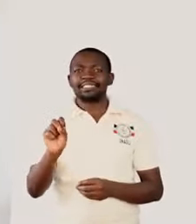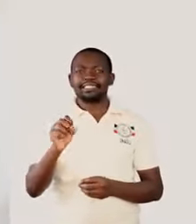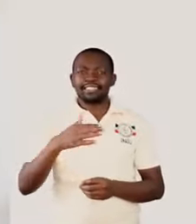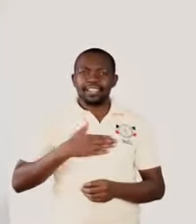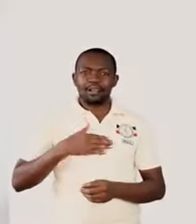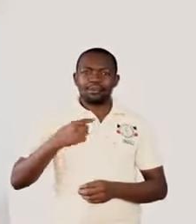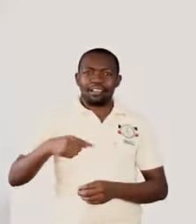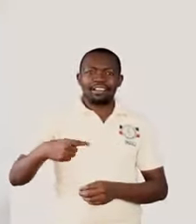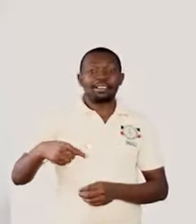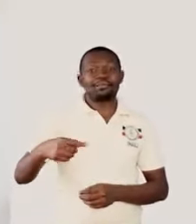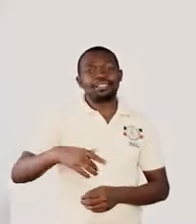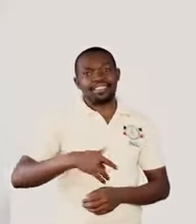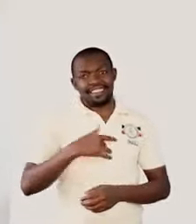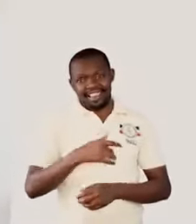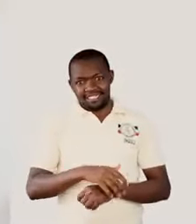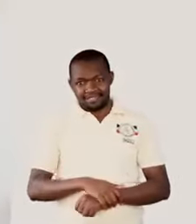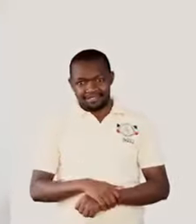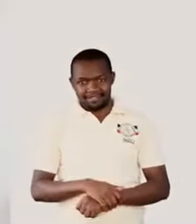Good.